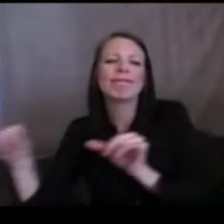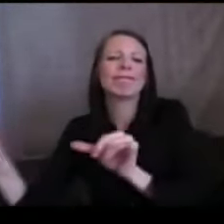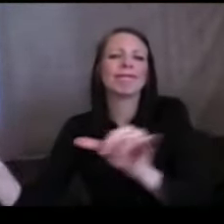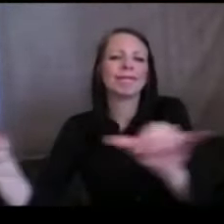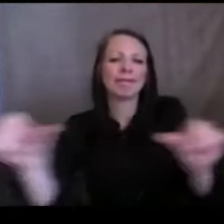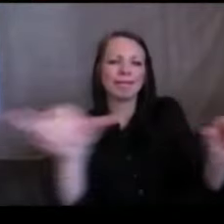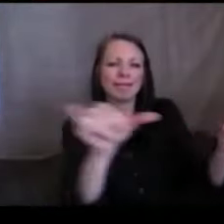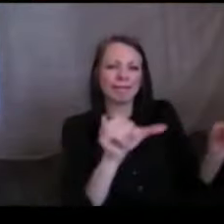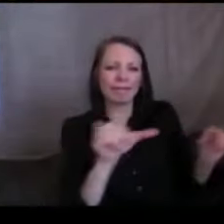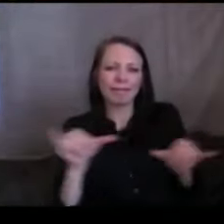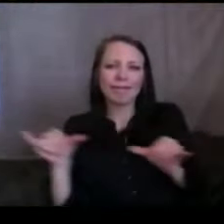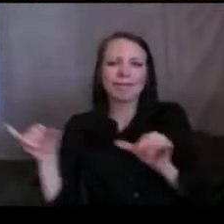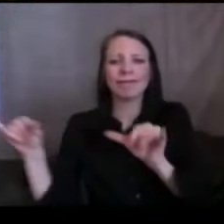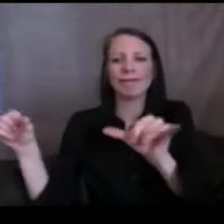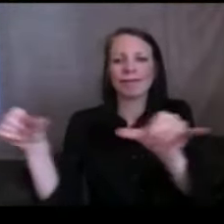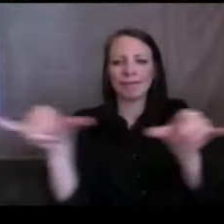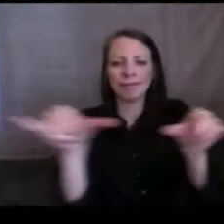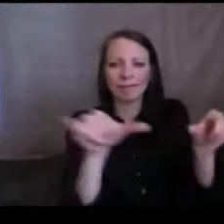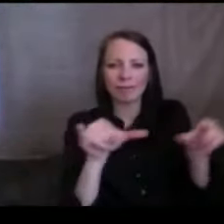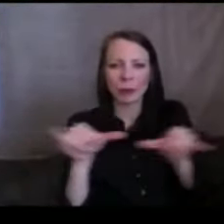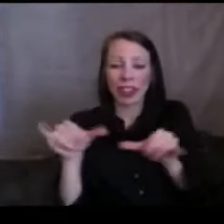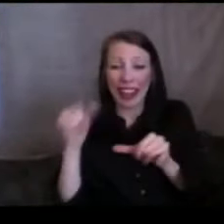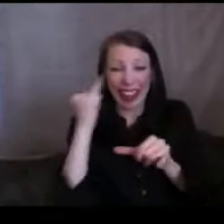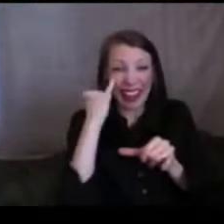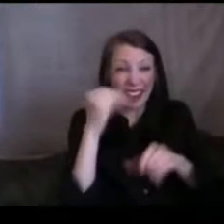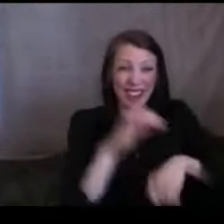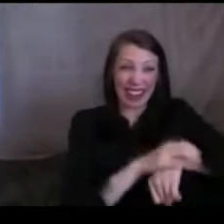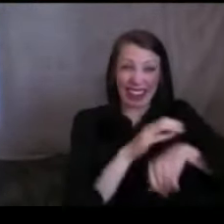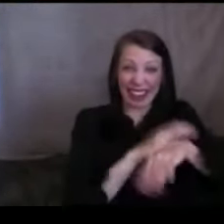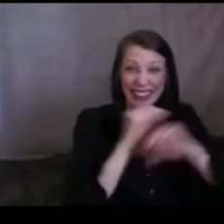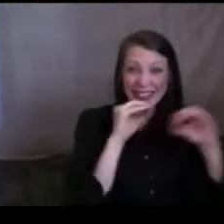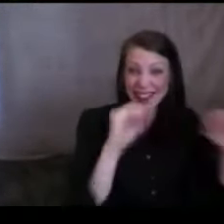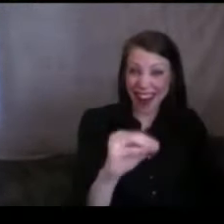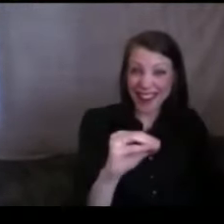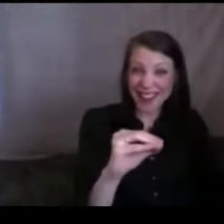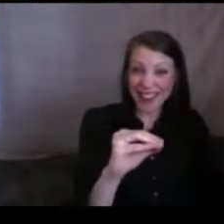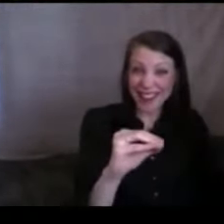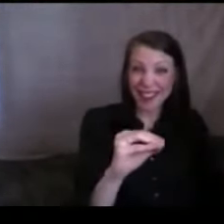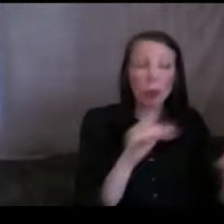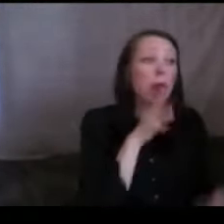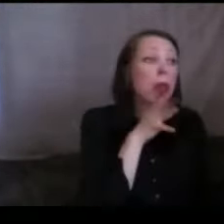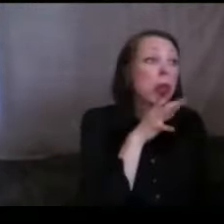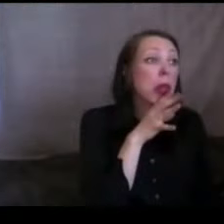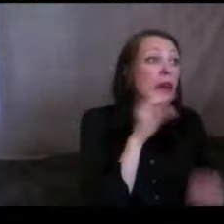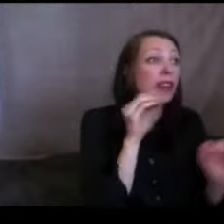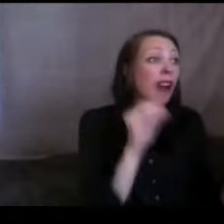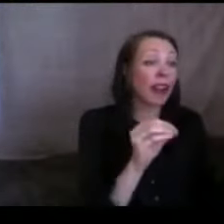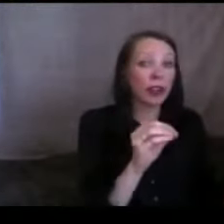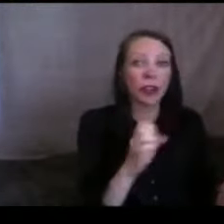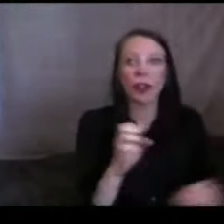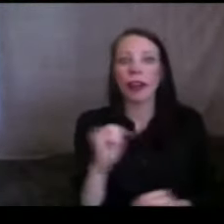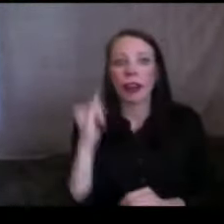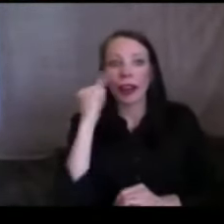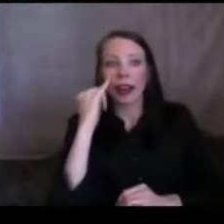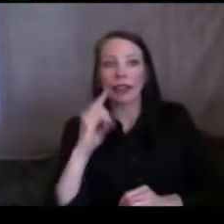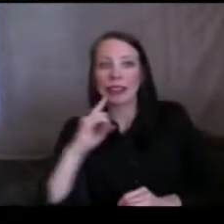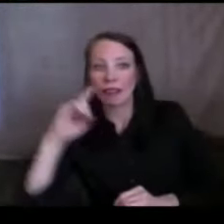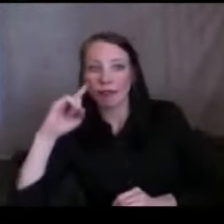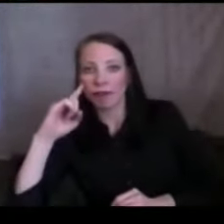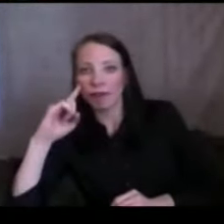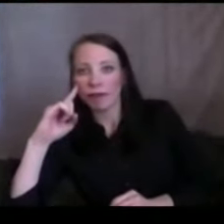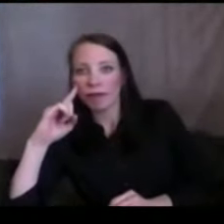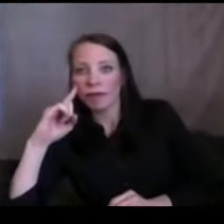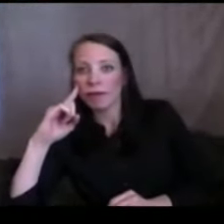who cannot speak English, so one of them is this guy. So